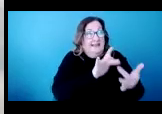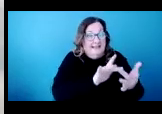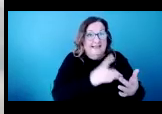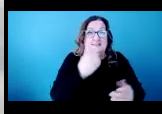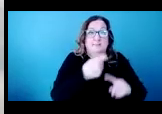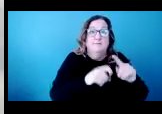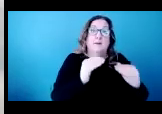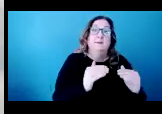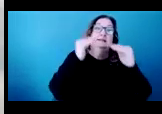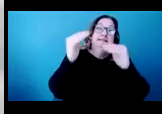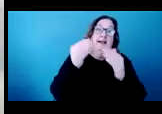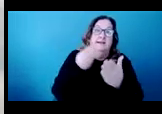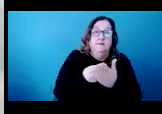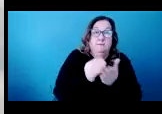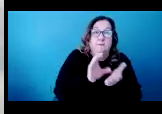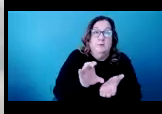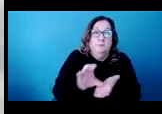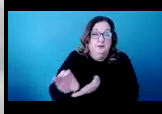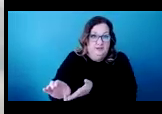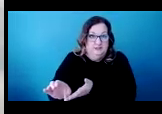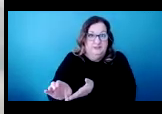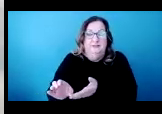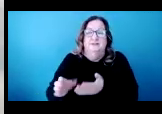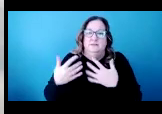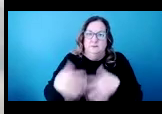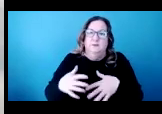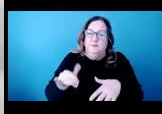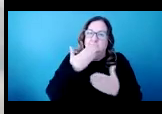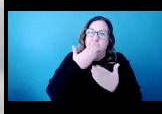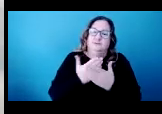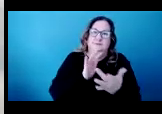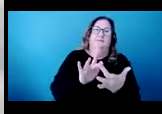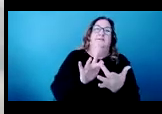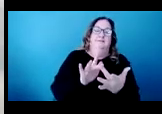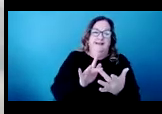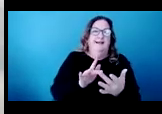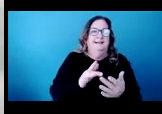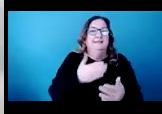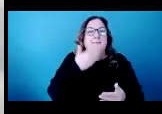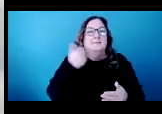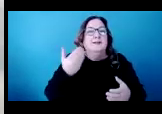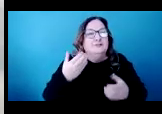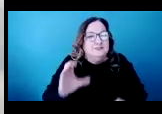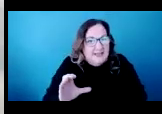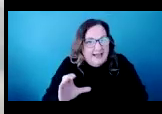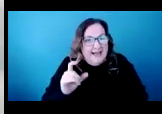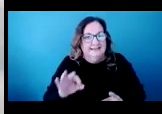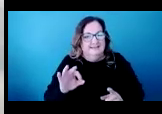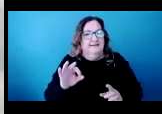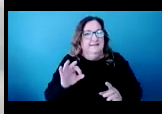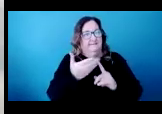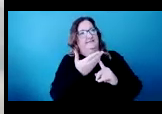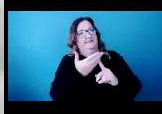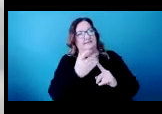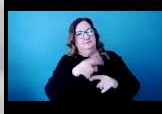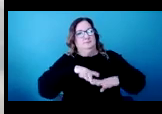a pretty great, well, you'll have a better chance of getting your request met.